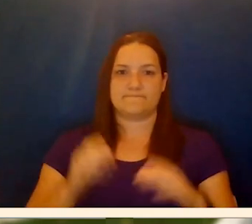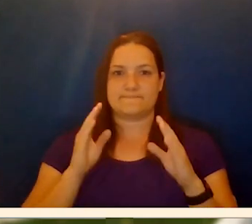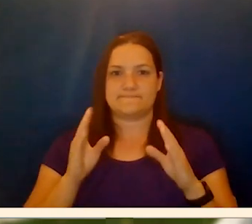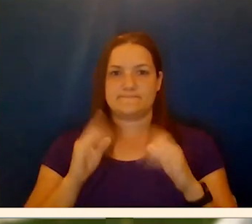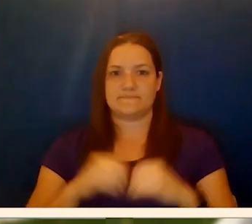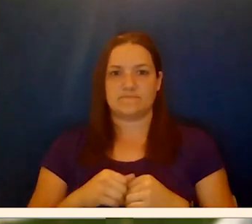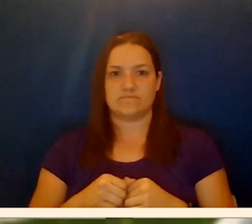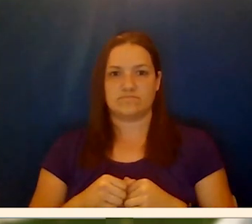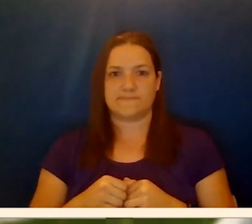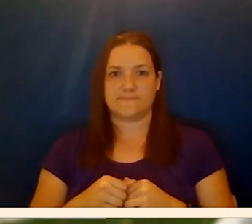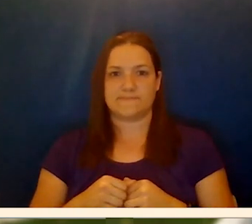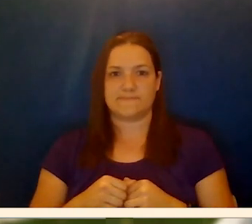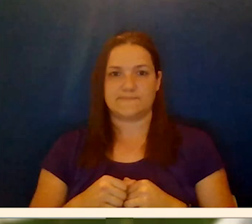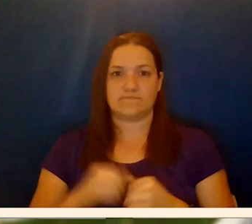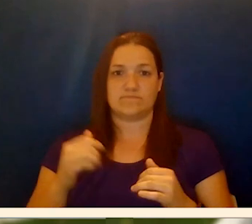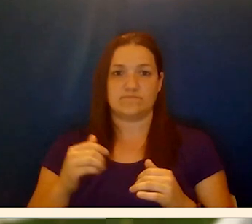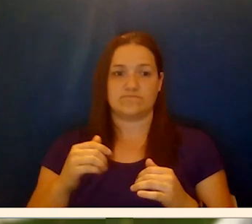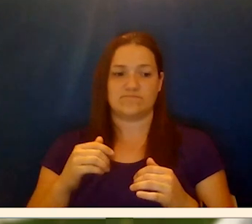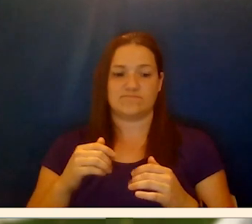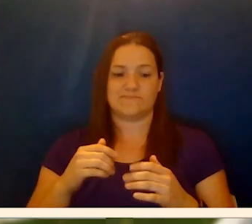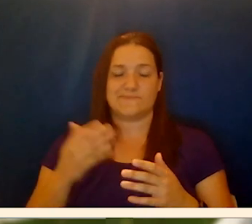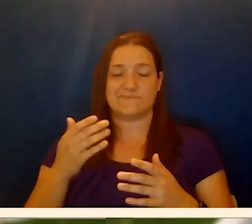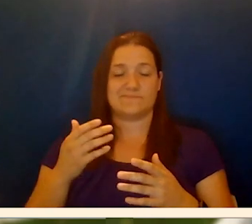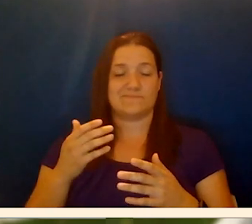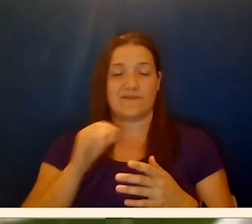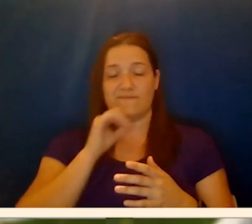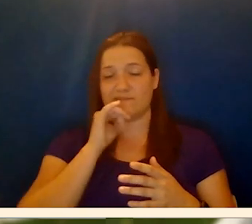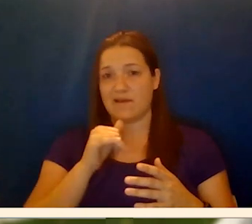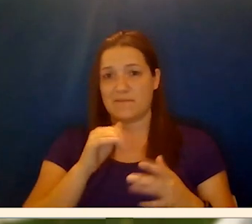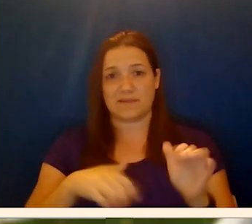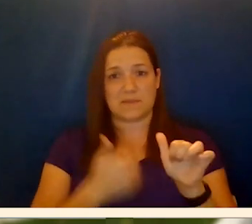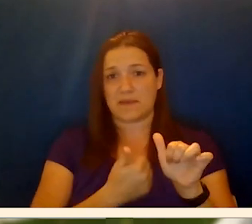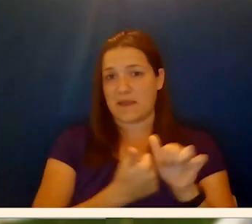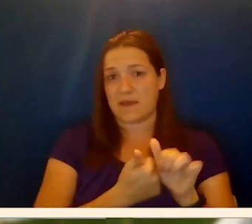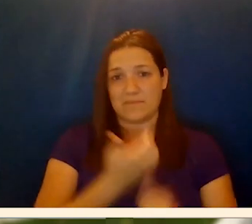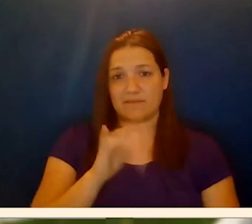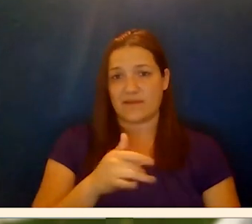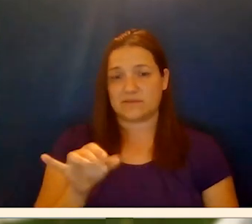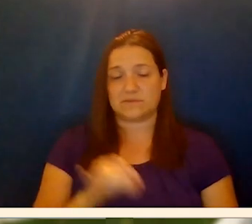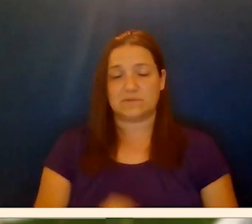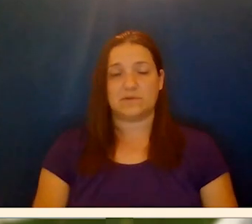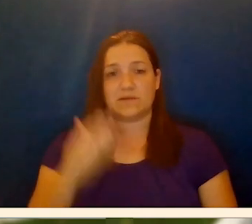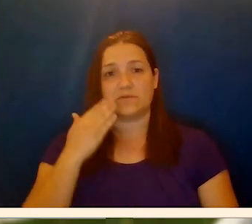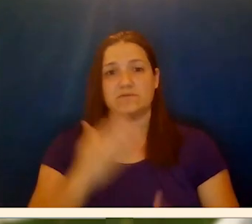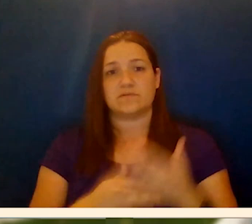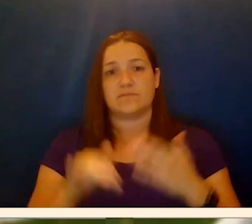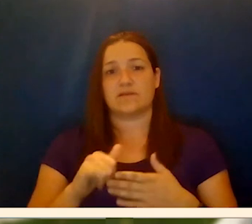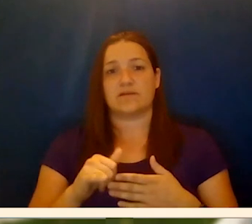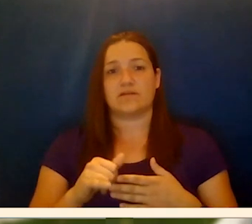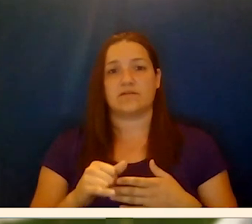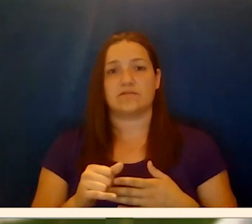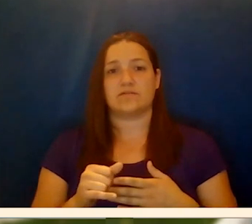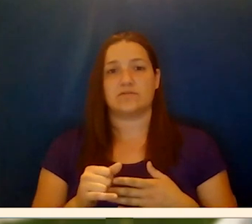attentiveness, and we've been falling down there as well. And I know that some of it has to do with that. Number one,